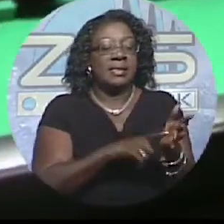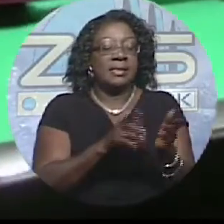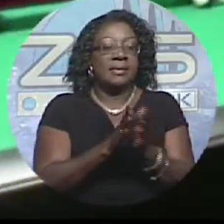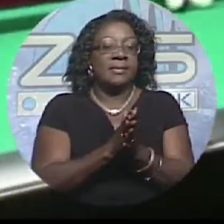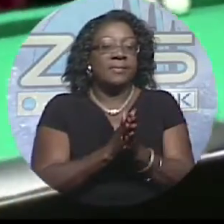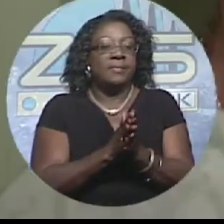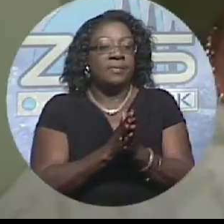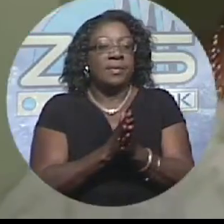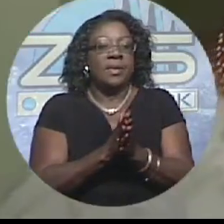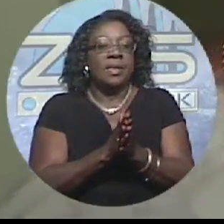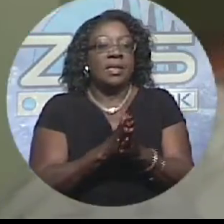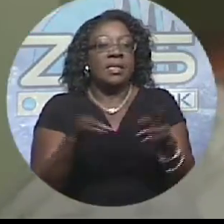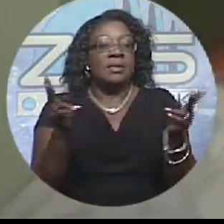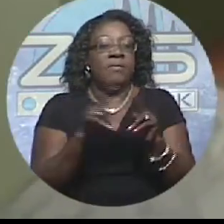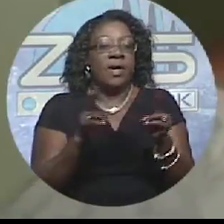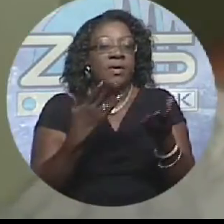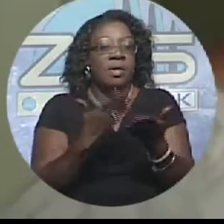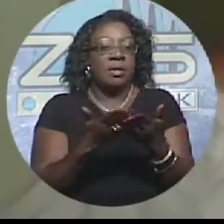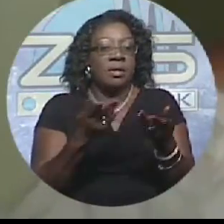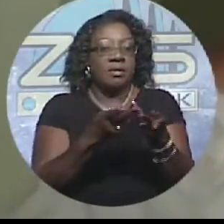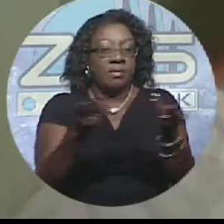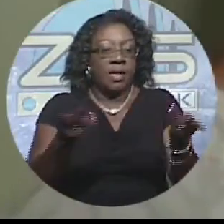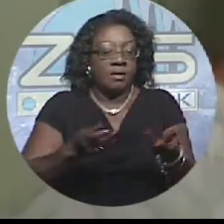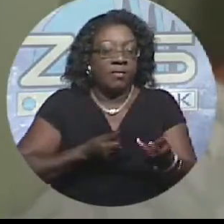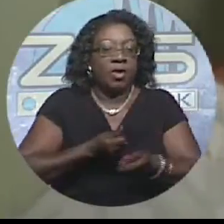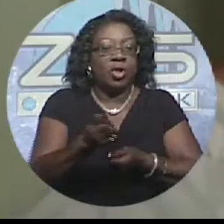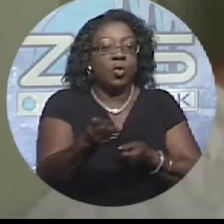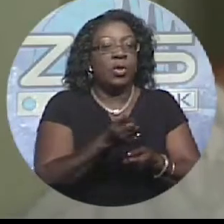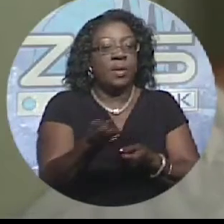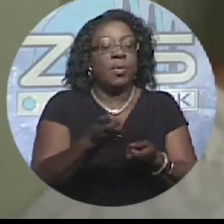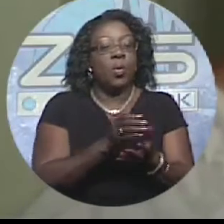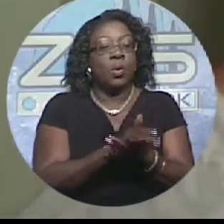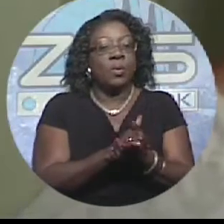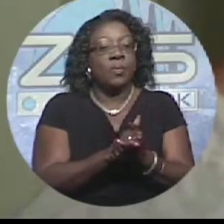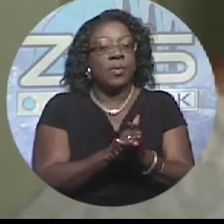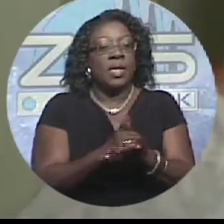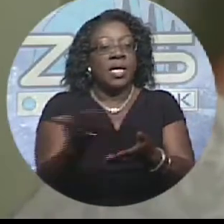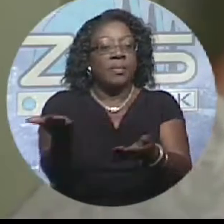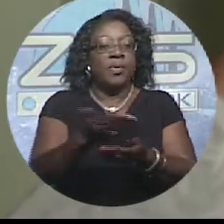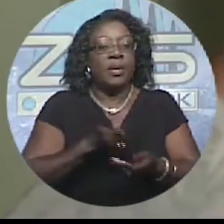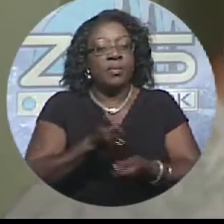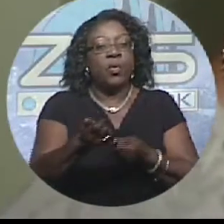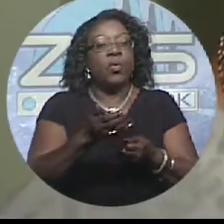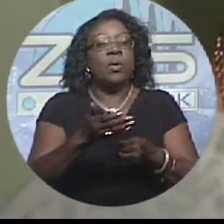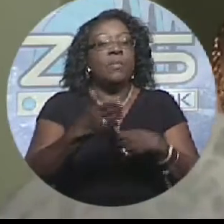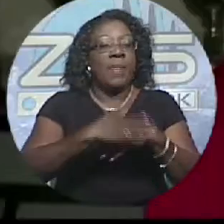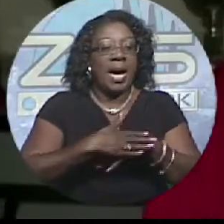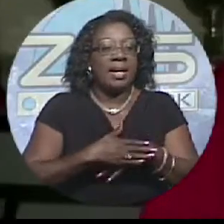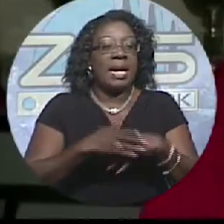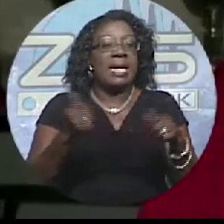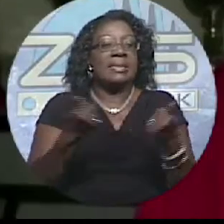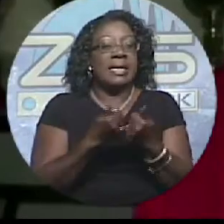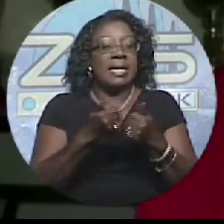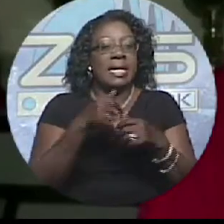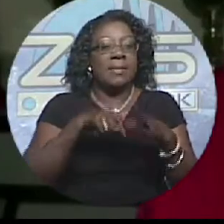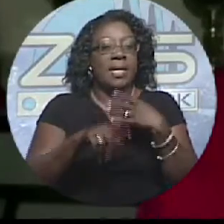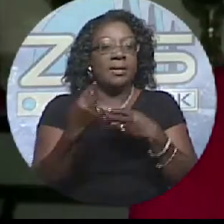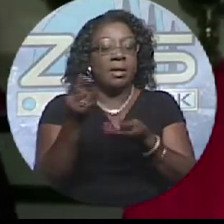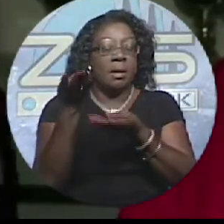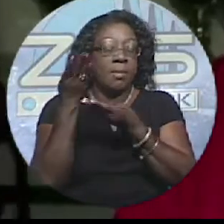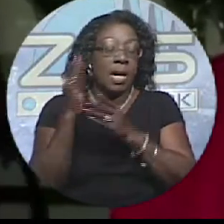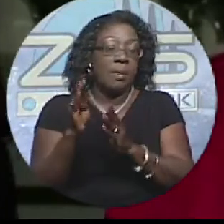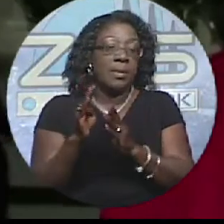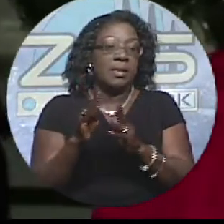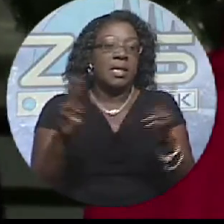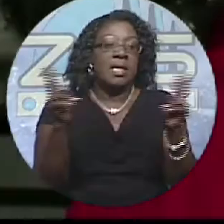a nice setup also, and I think this should bring pool back on the map for the Bahamas. It's doing us good. Well, I think it's pretty good for